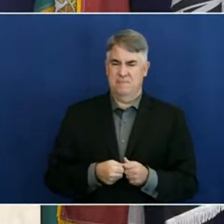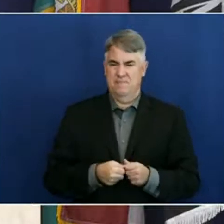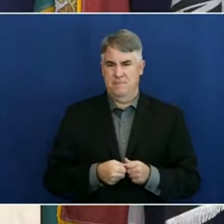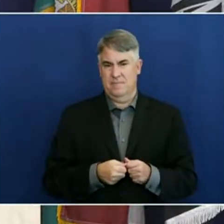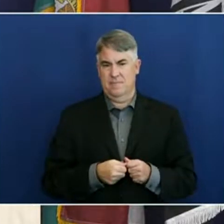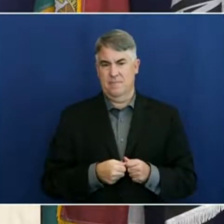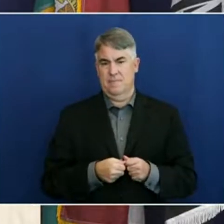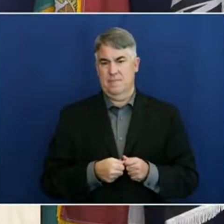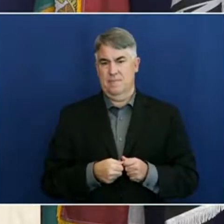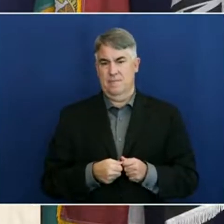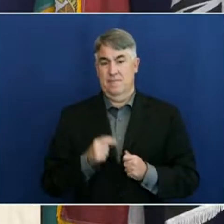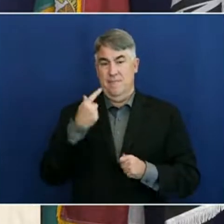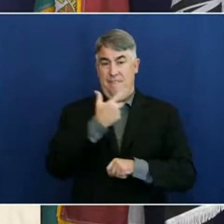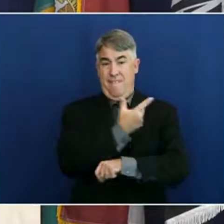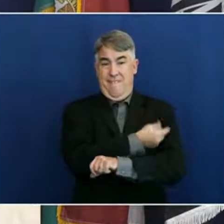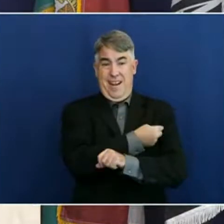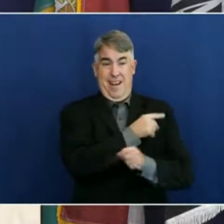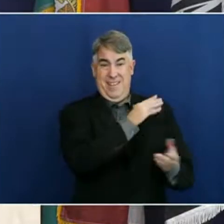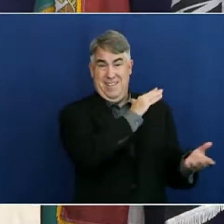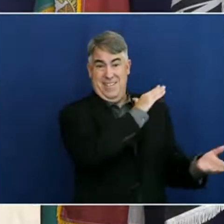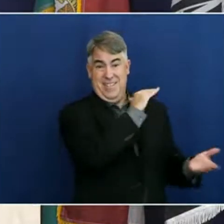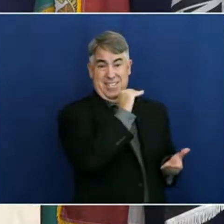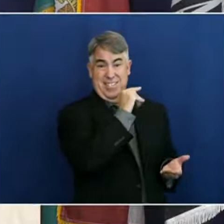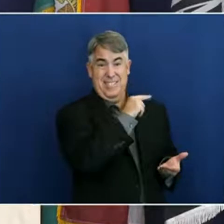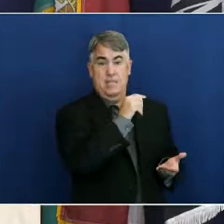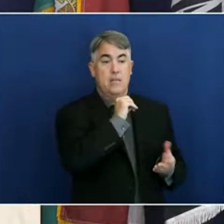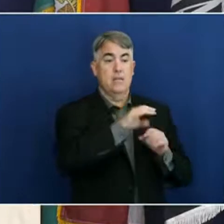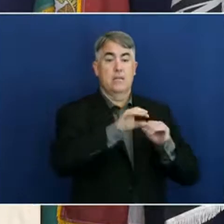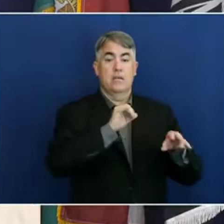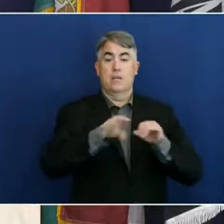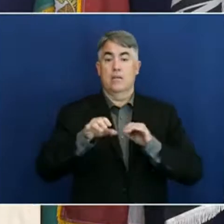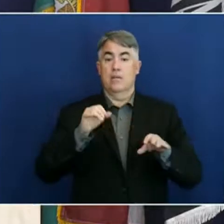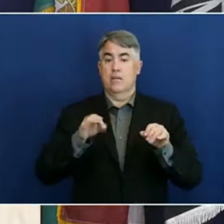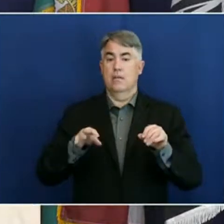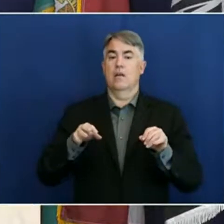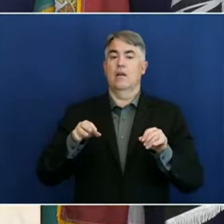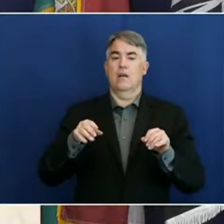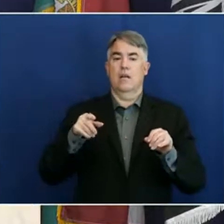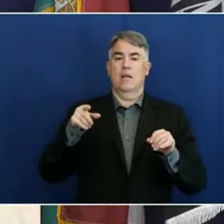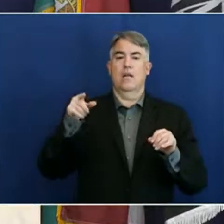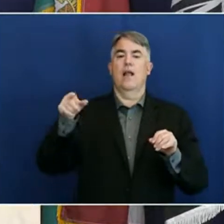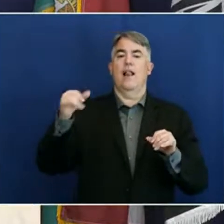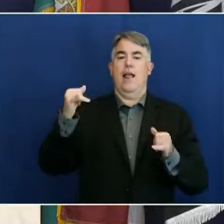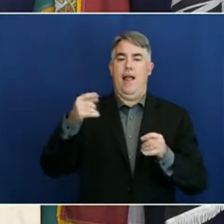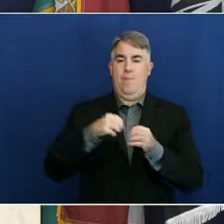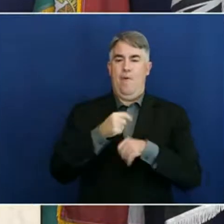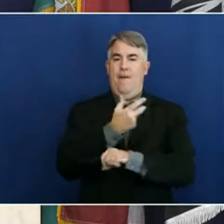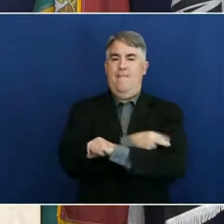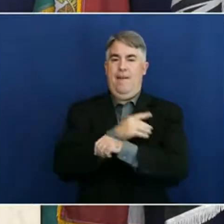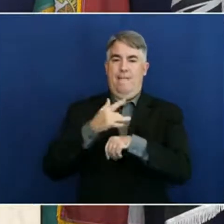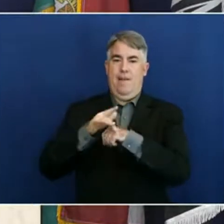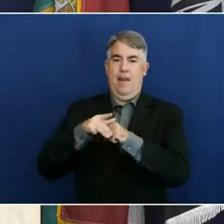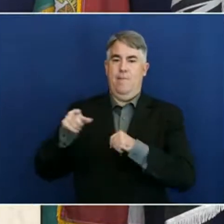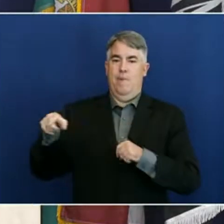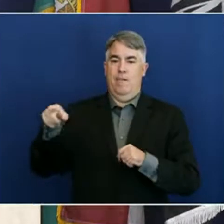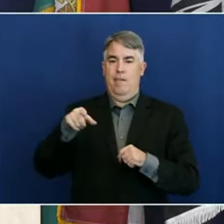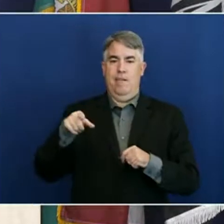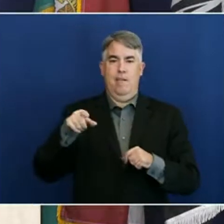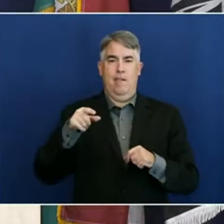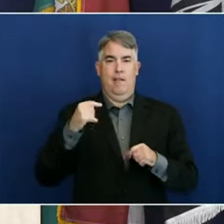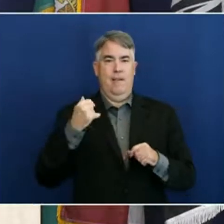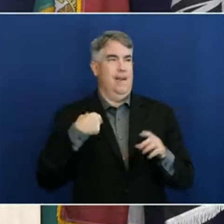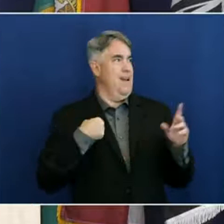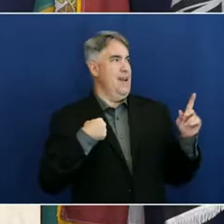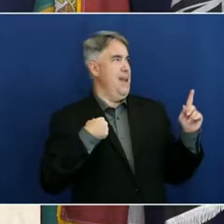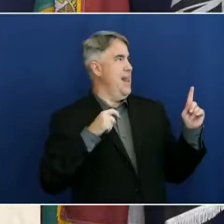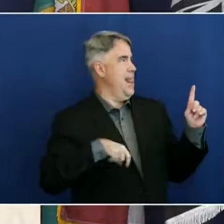where we have more doses than we have demands for appointments, and so I think we're going to be able to stand up some of these